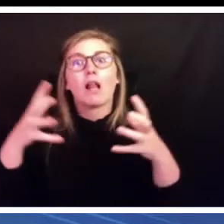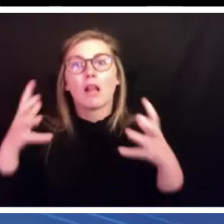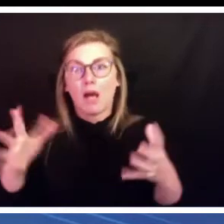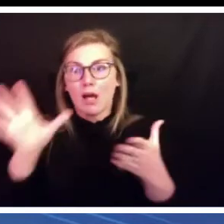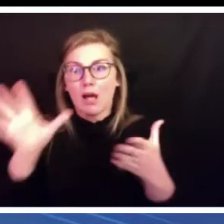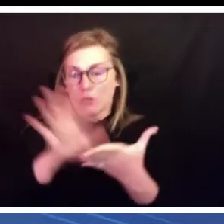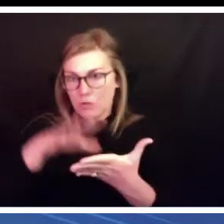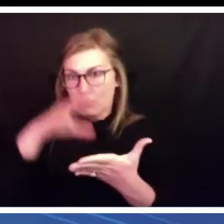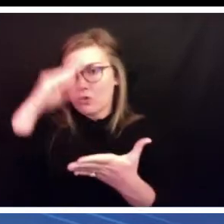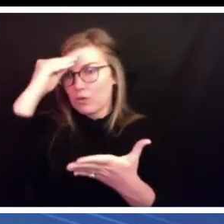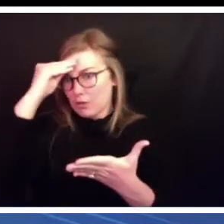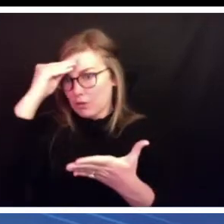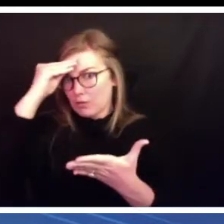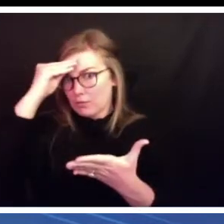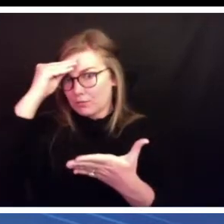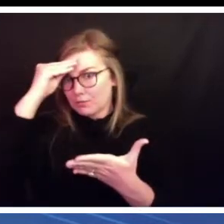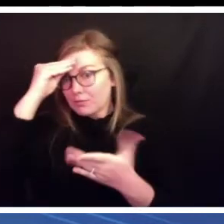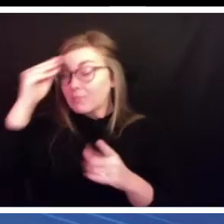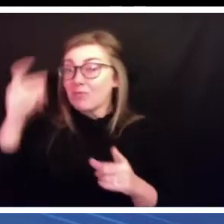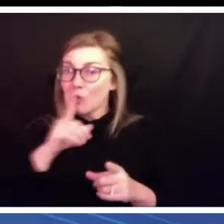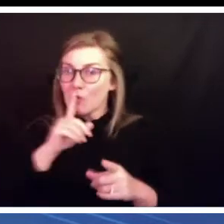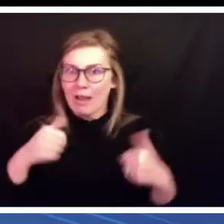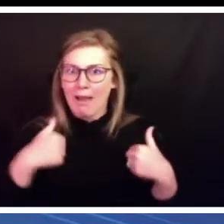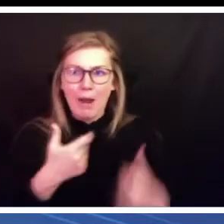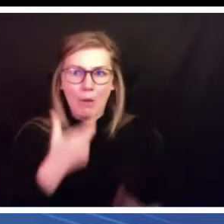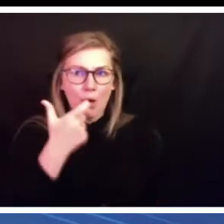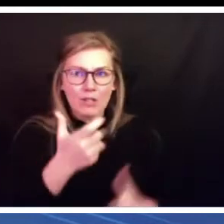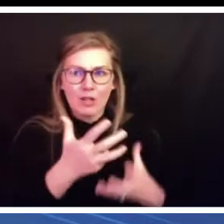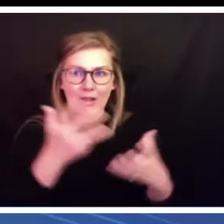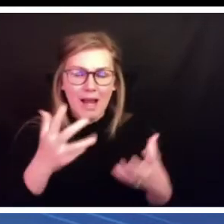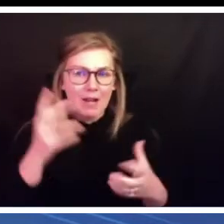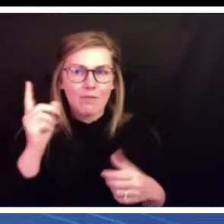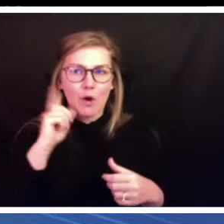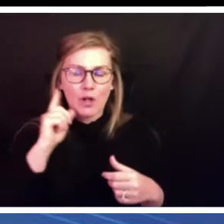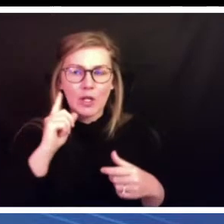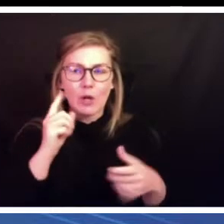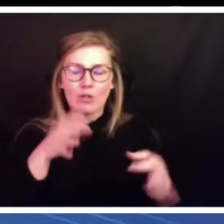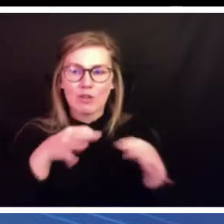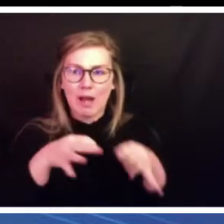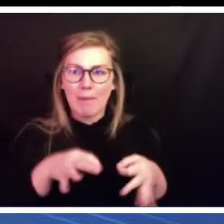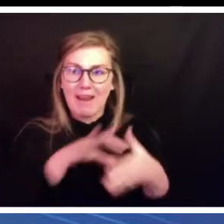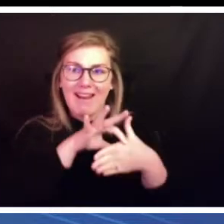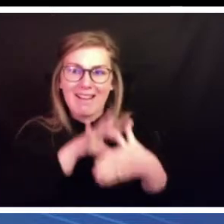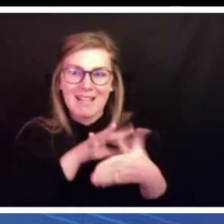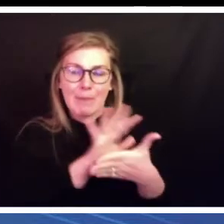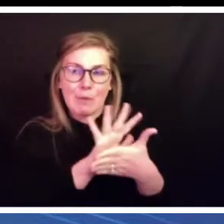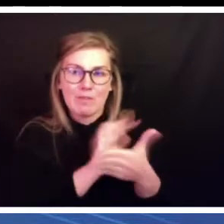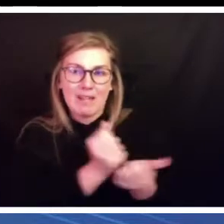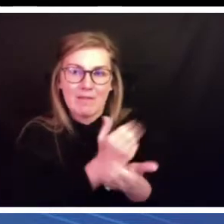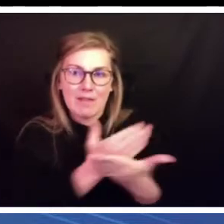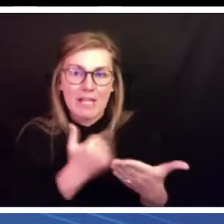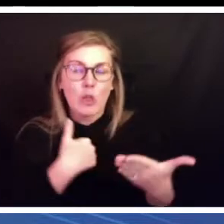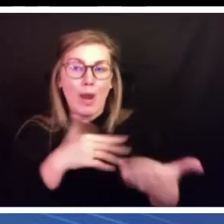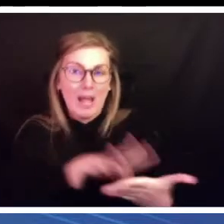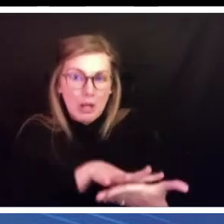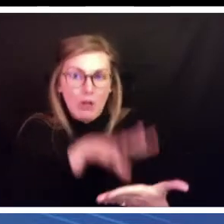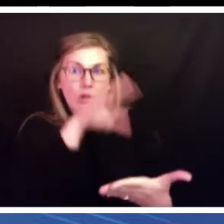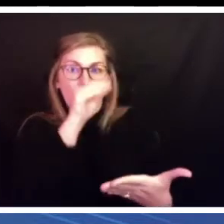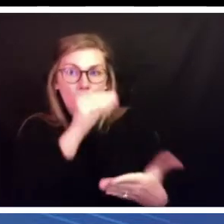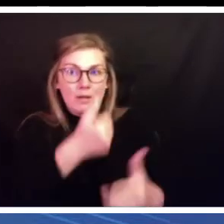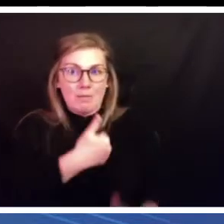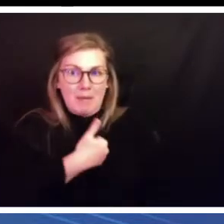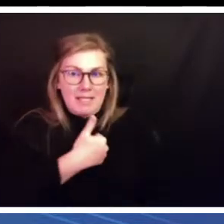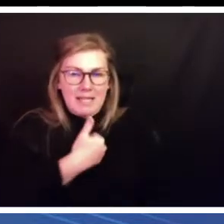before I even attempted to start to work through it. Because I really wanted to understand the conventions, how, like,